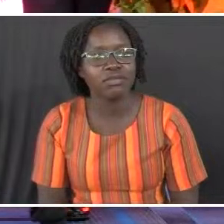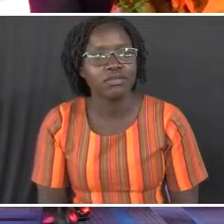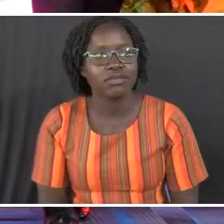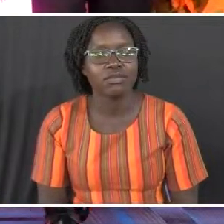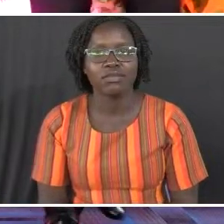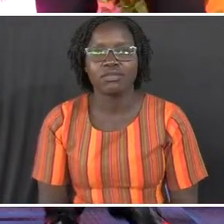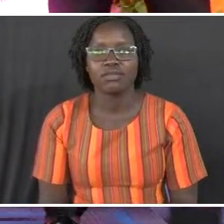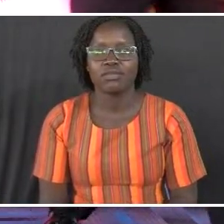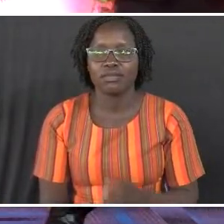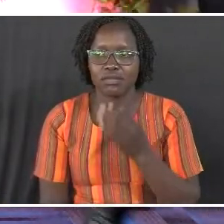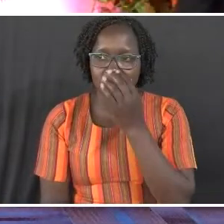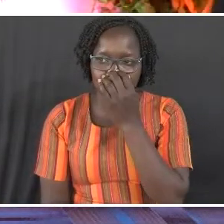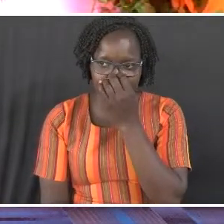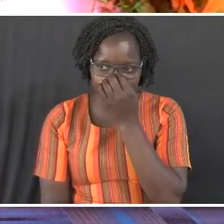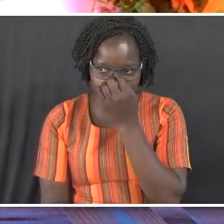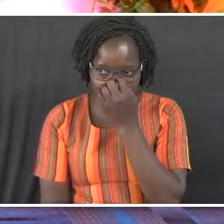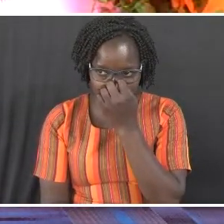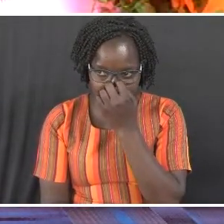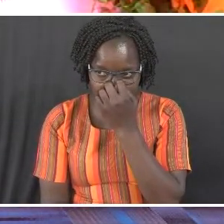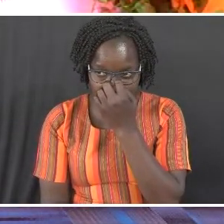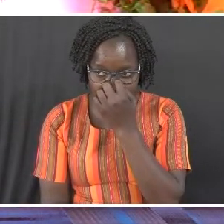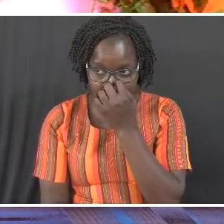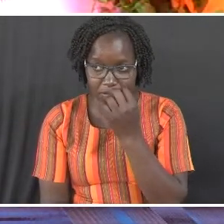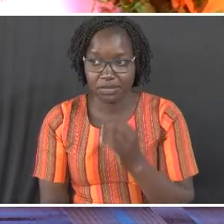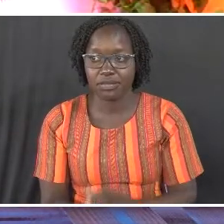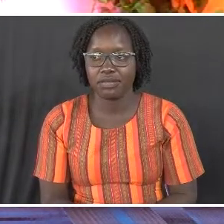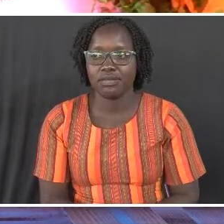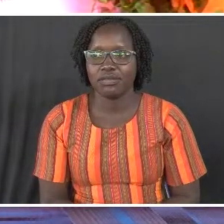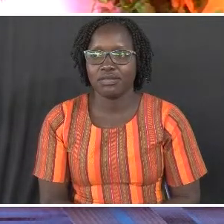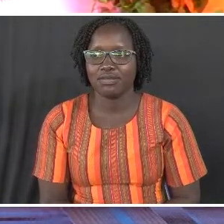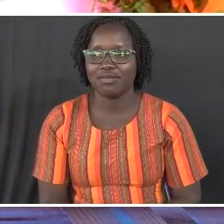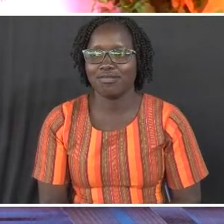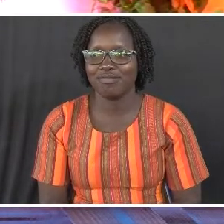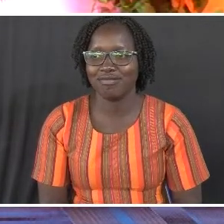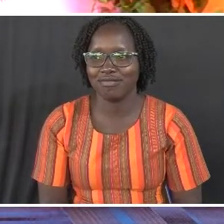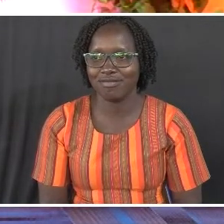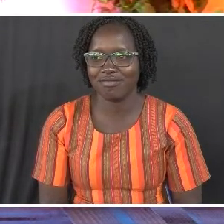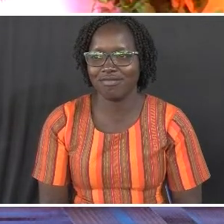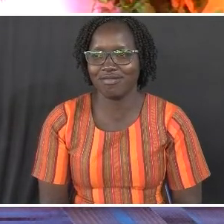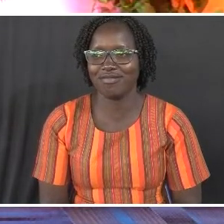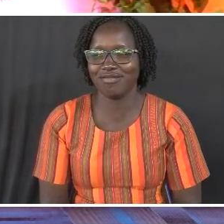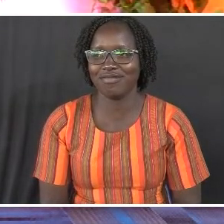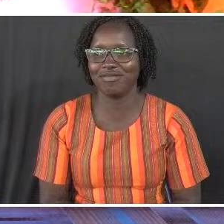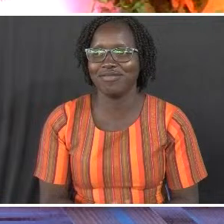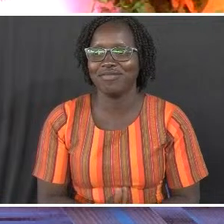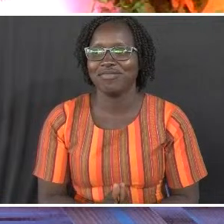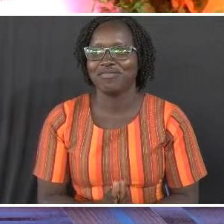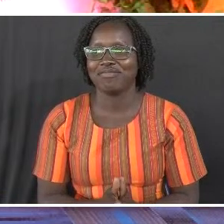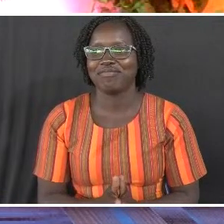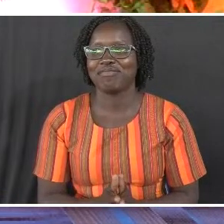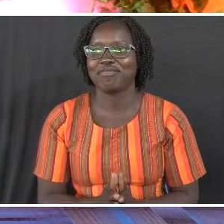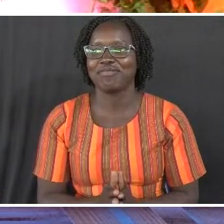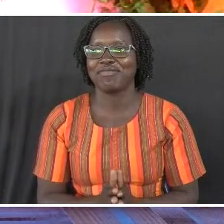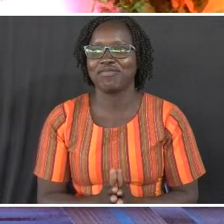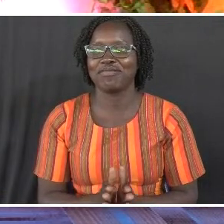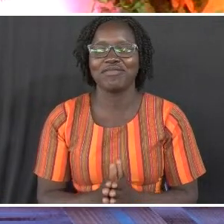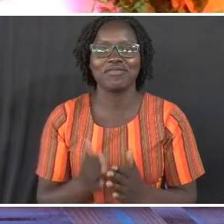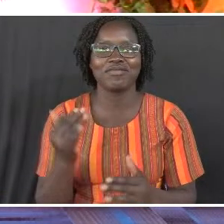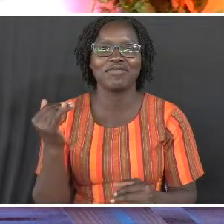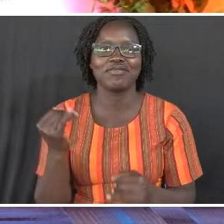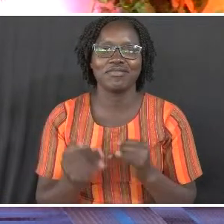Okay, so that's the end of my presentation, and I would want